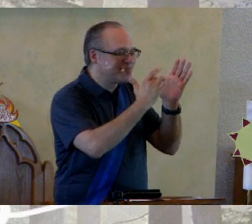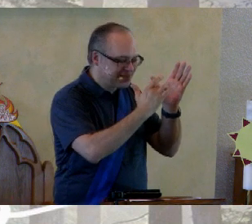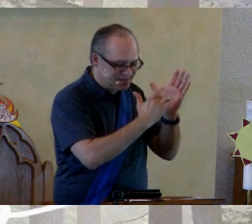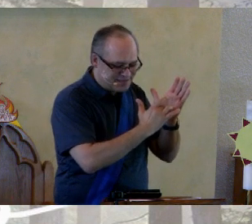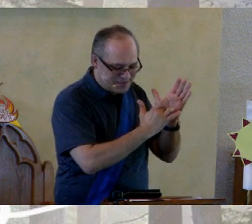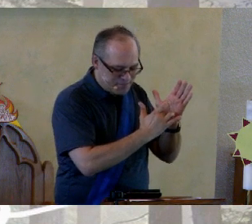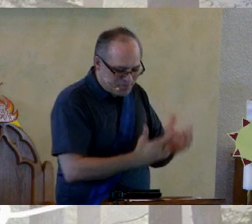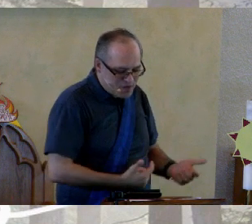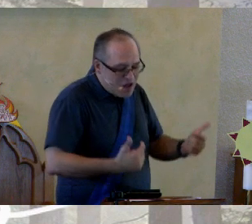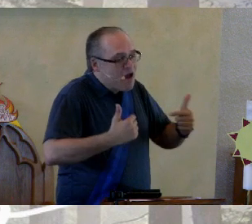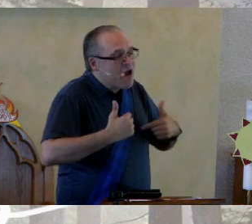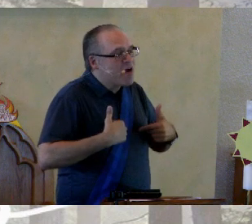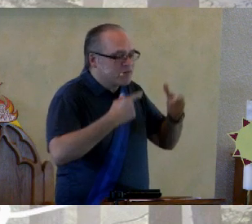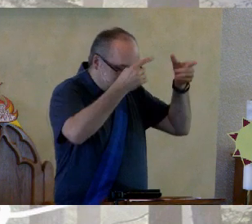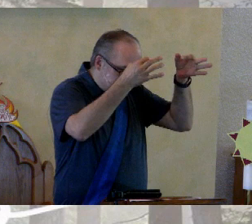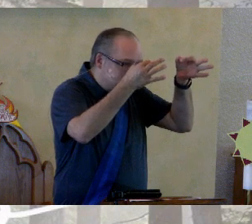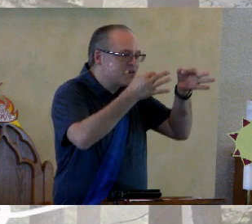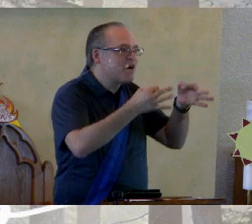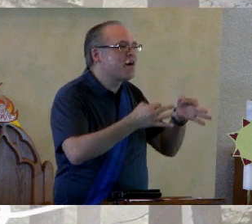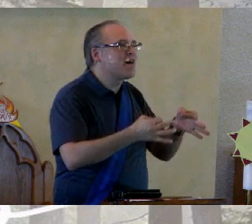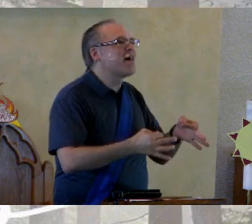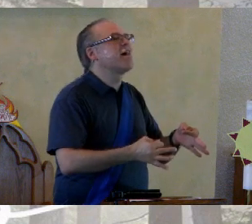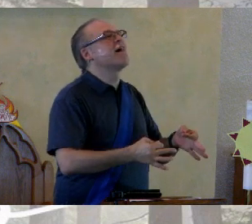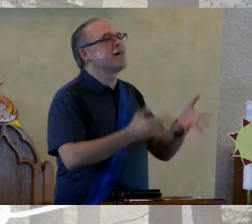Jesus. I have